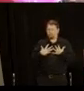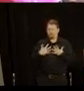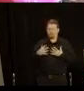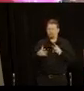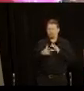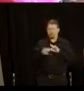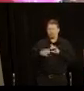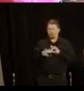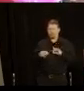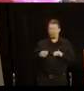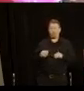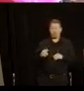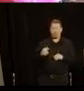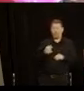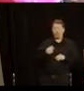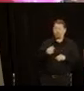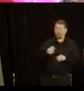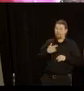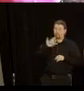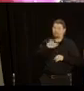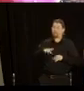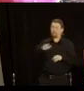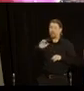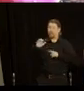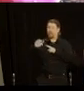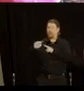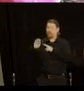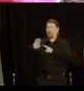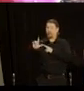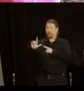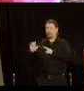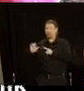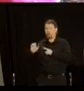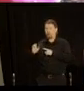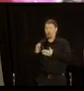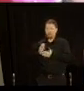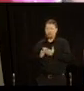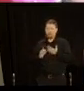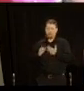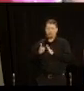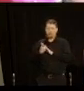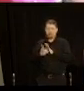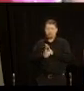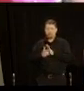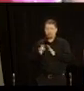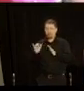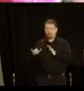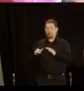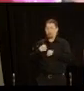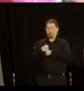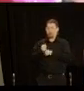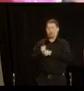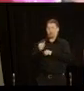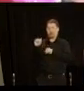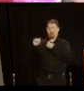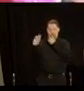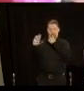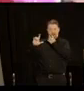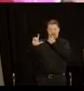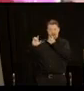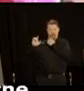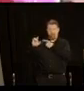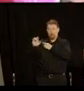very fortunate that ABLE itself, the piece of legislation that made ABLE accounts a